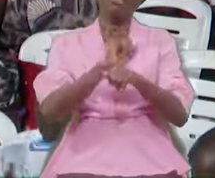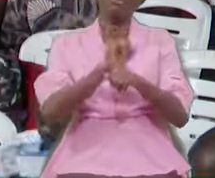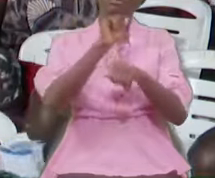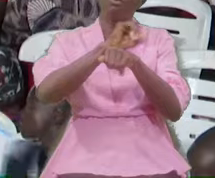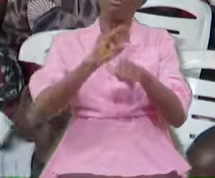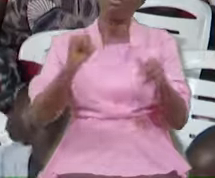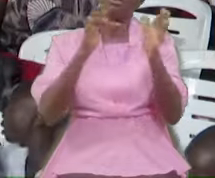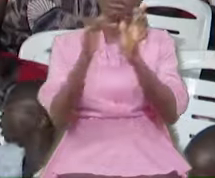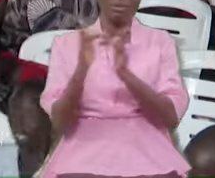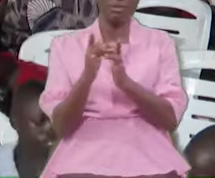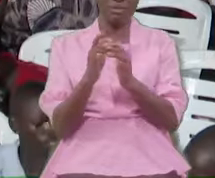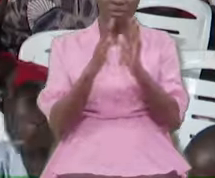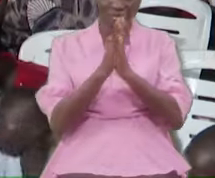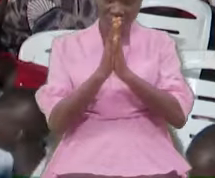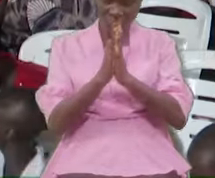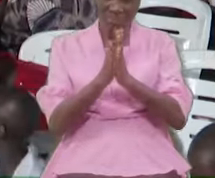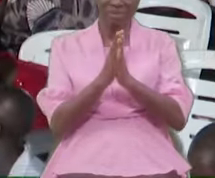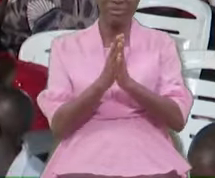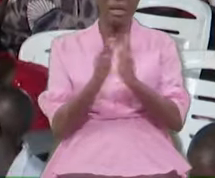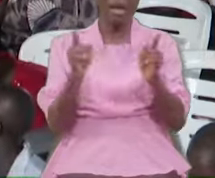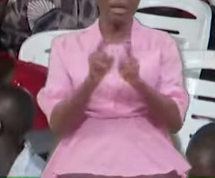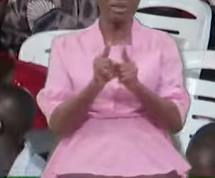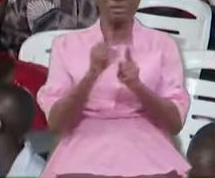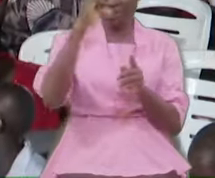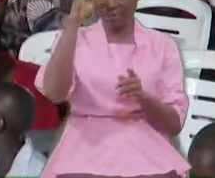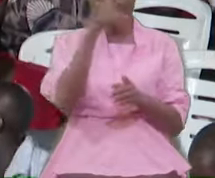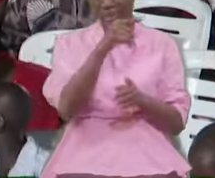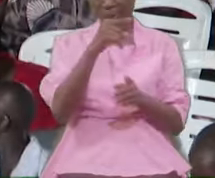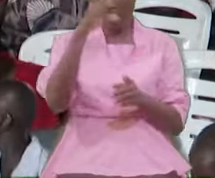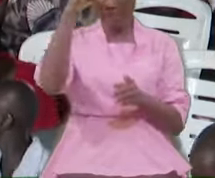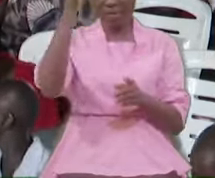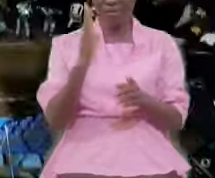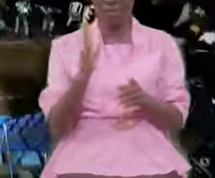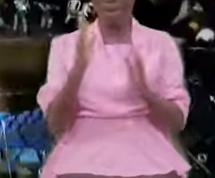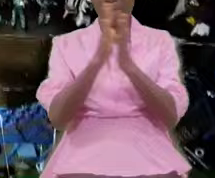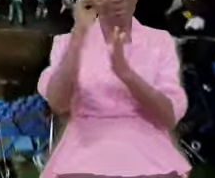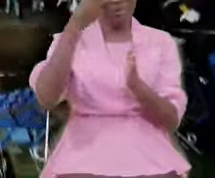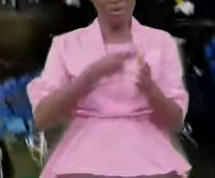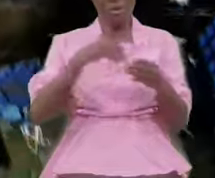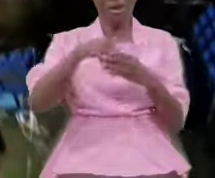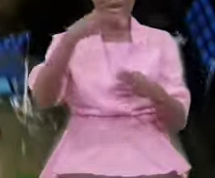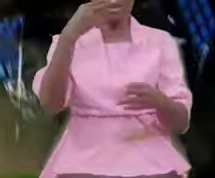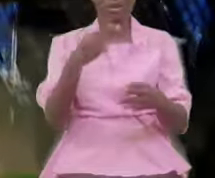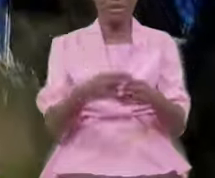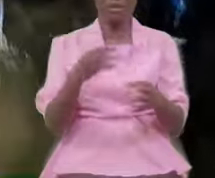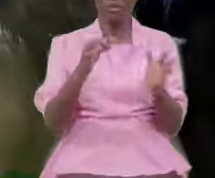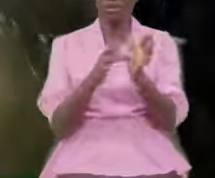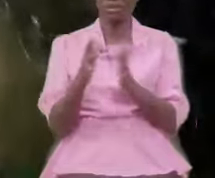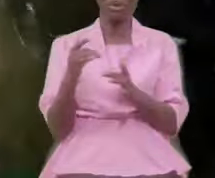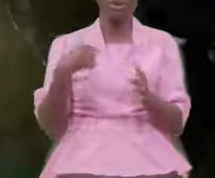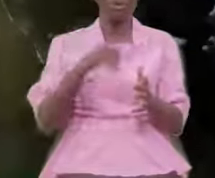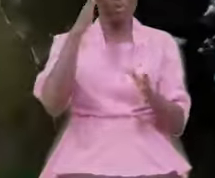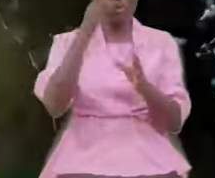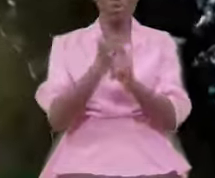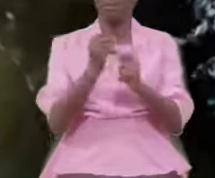as he prays for us in the mighty name of Jesus we get great great Miracles